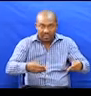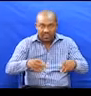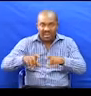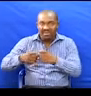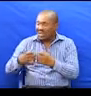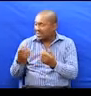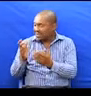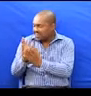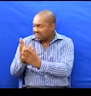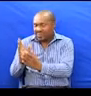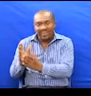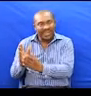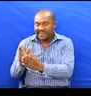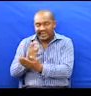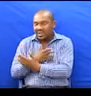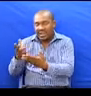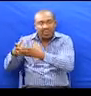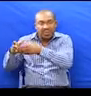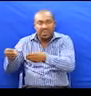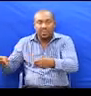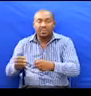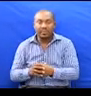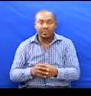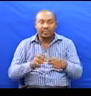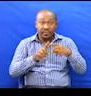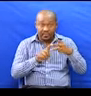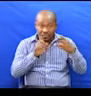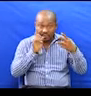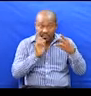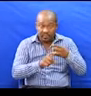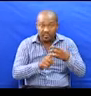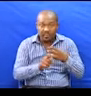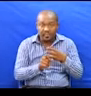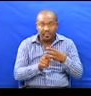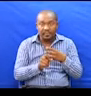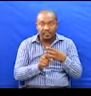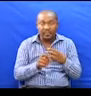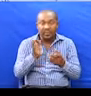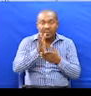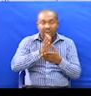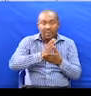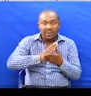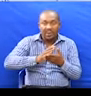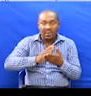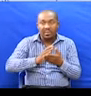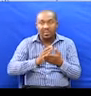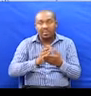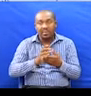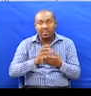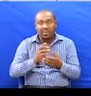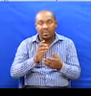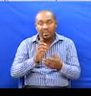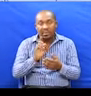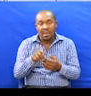The last property is that some lipids are solid at room